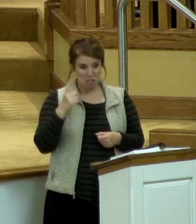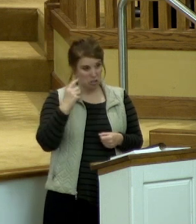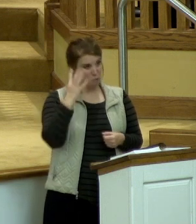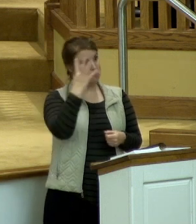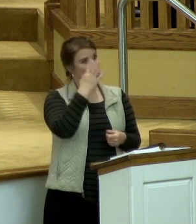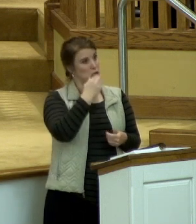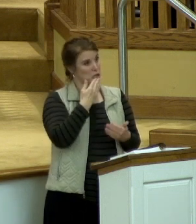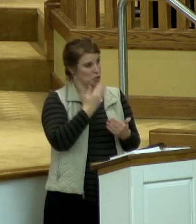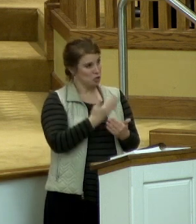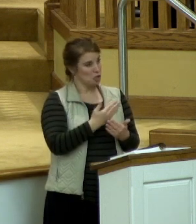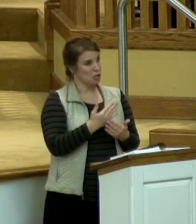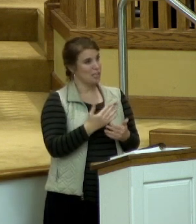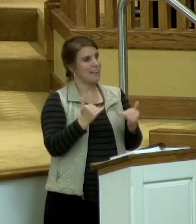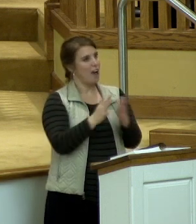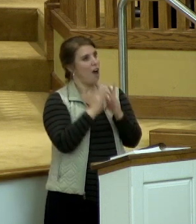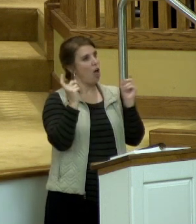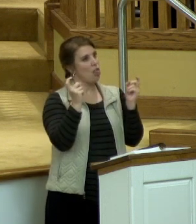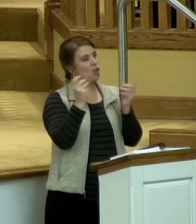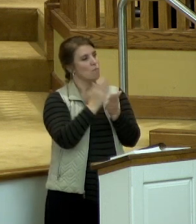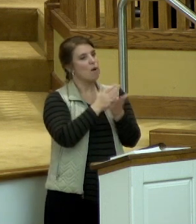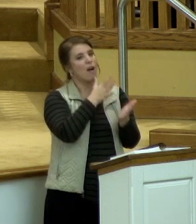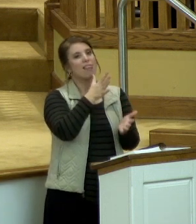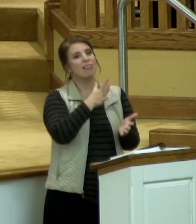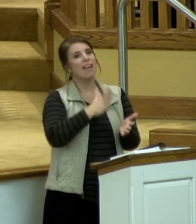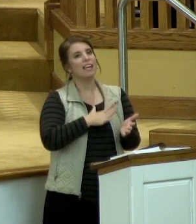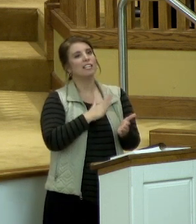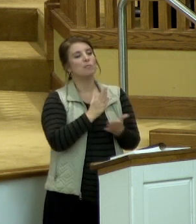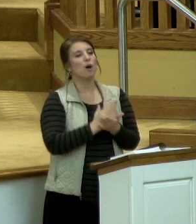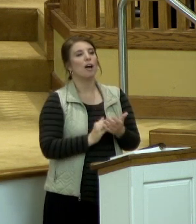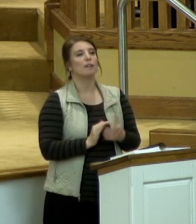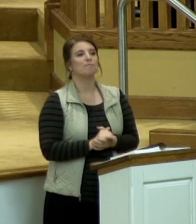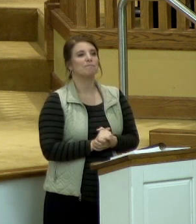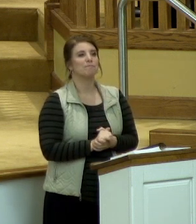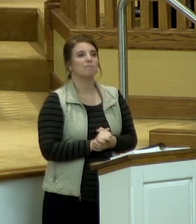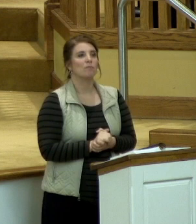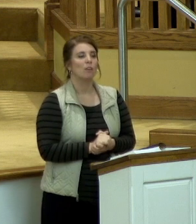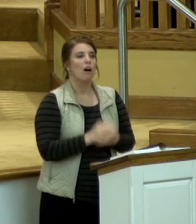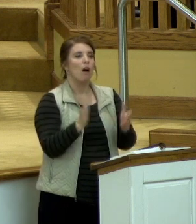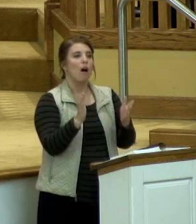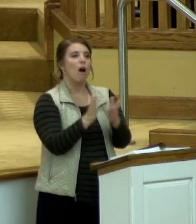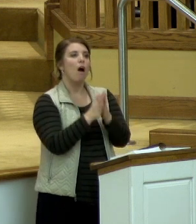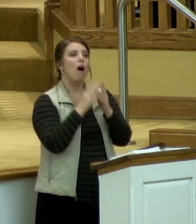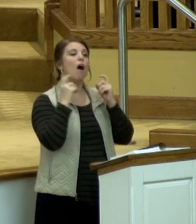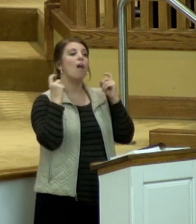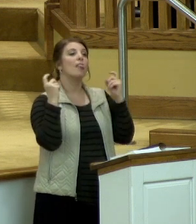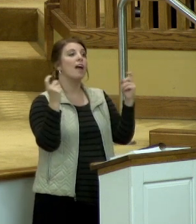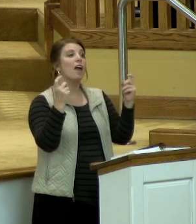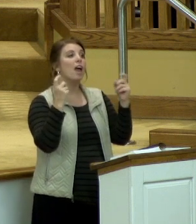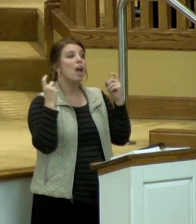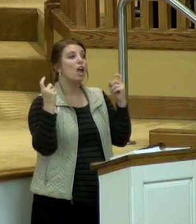good. Now let's go over to the Alleluia part, the ladies' part. Let's see how good we got this part down. Here we go.